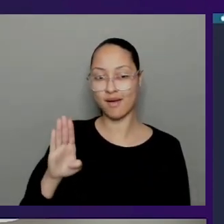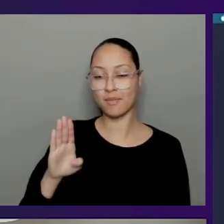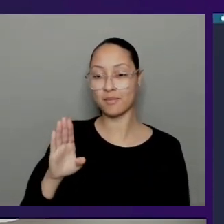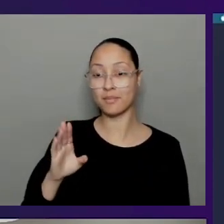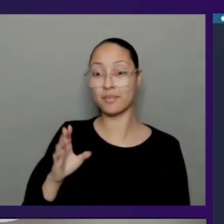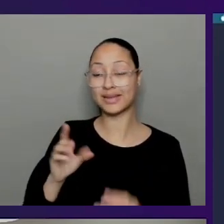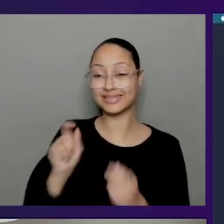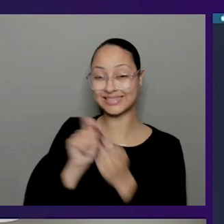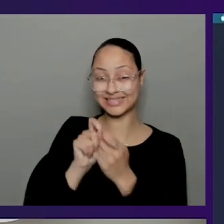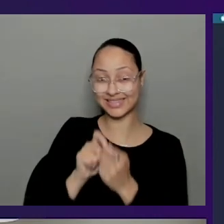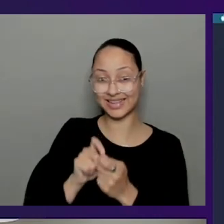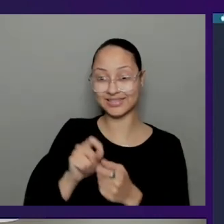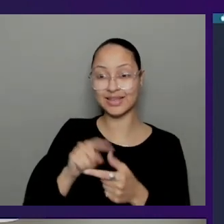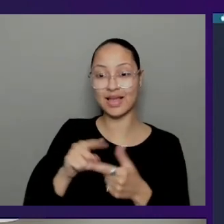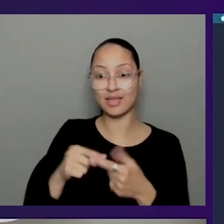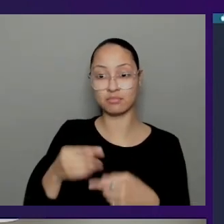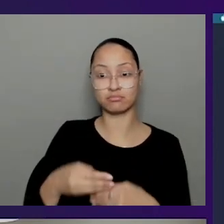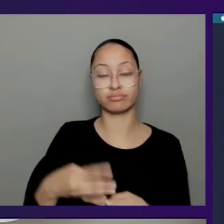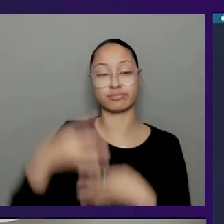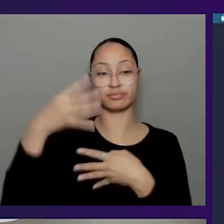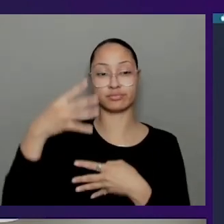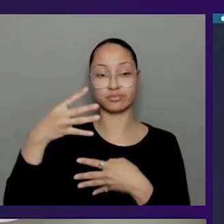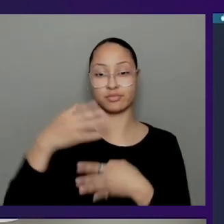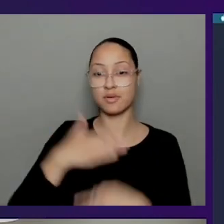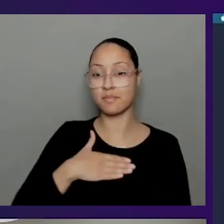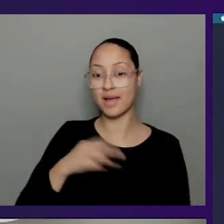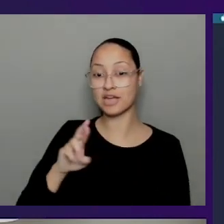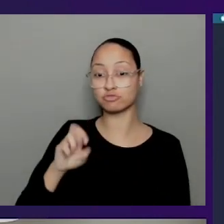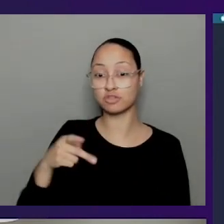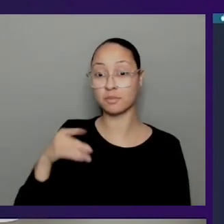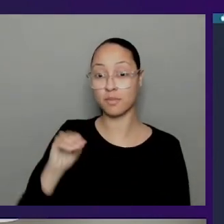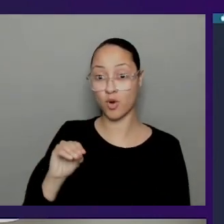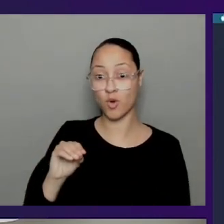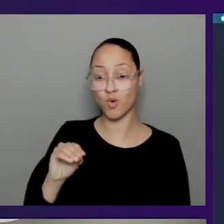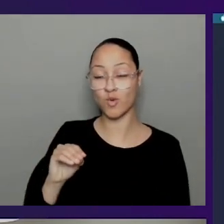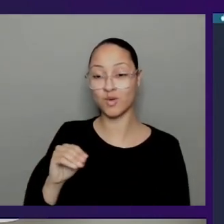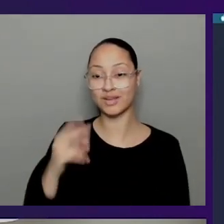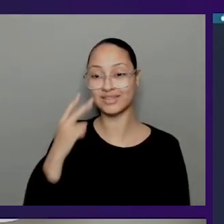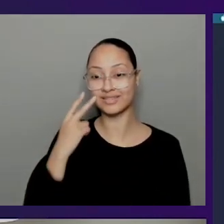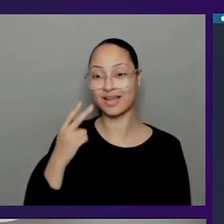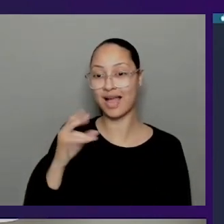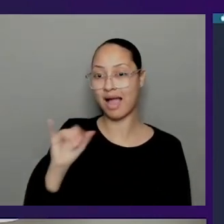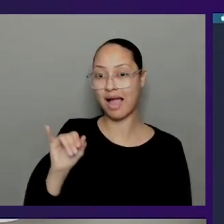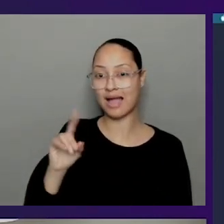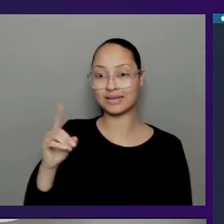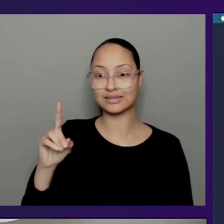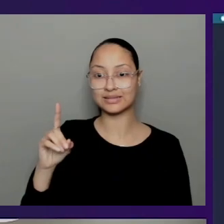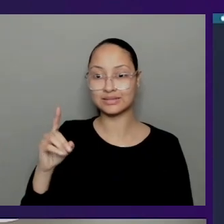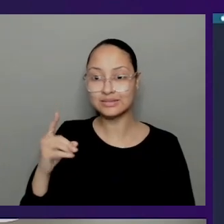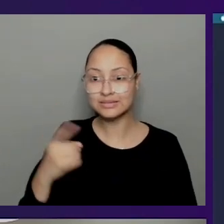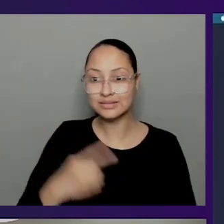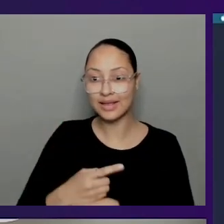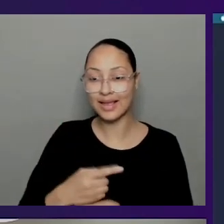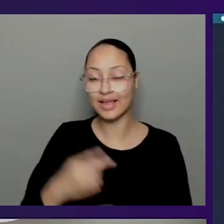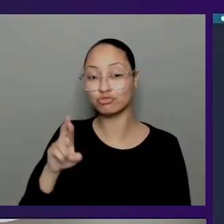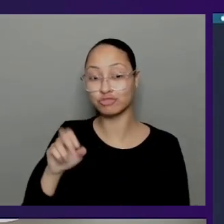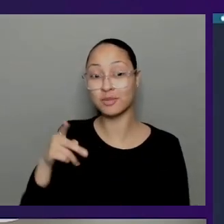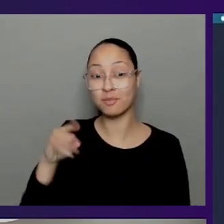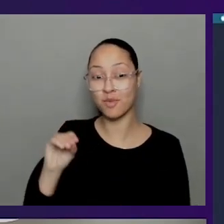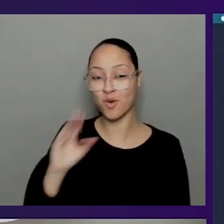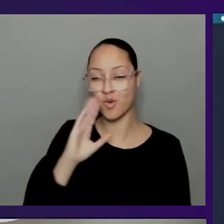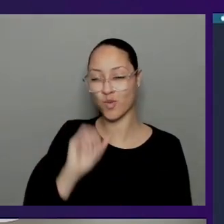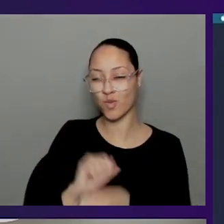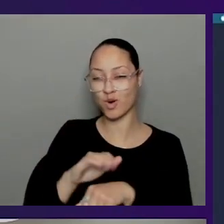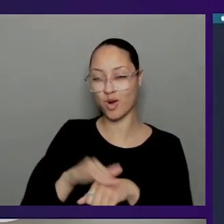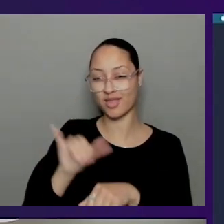repos. And we see there the iDay repo, which is the one that we want to work on today. I'm going to deploy the main